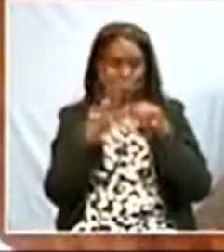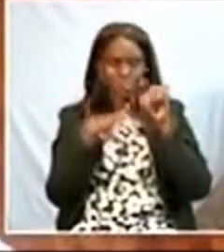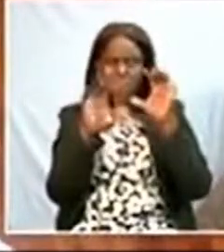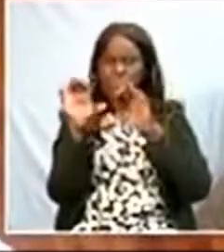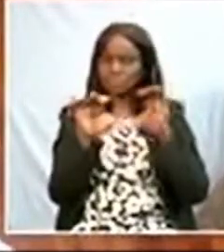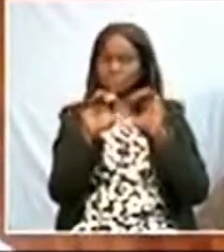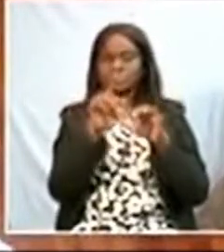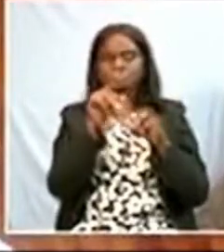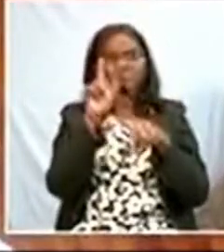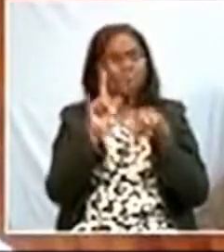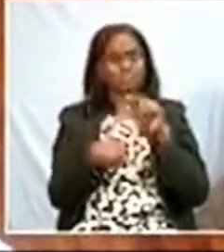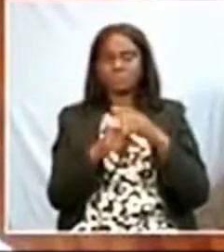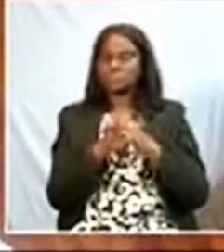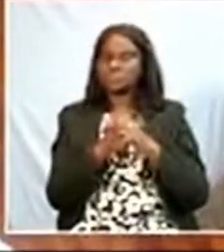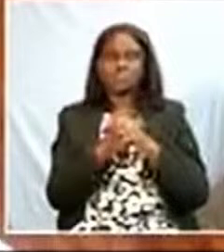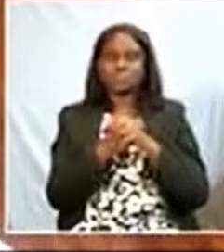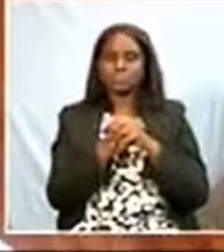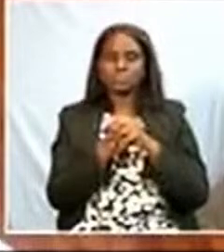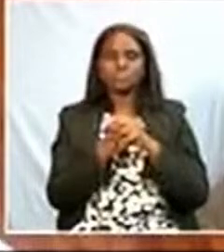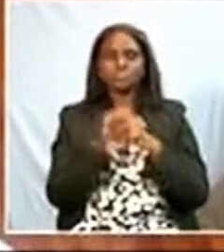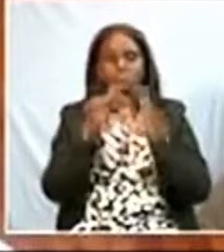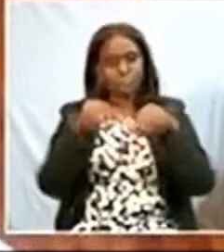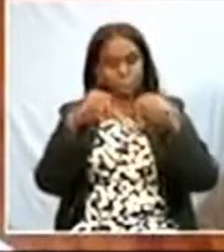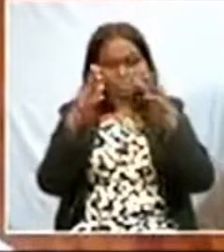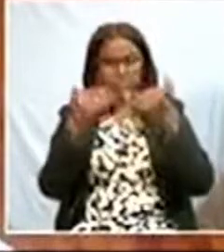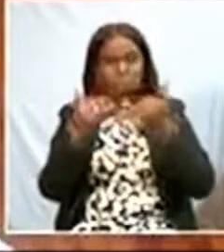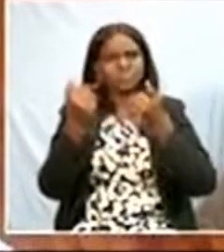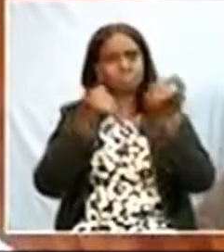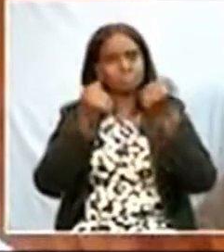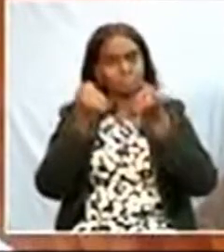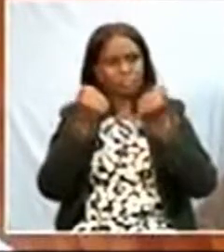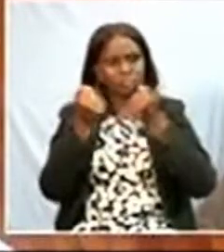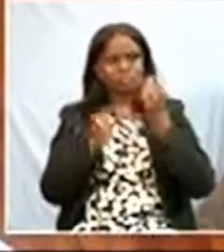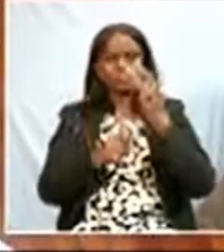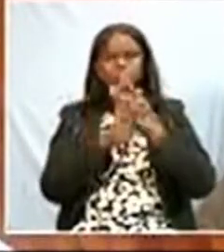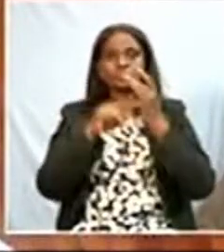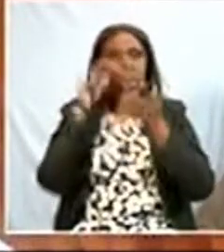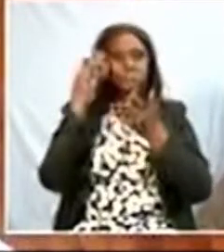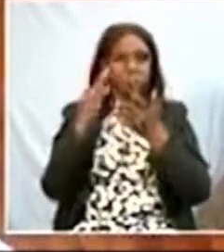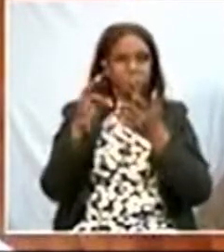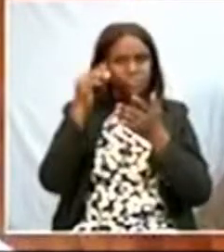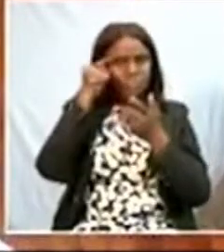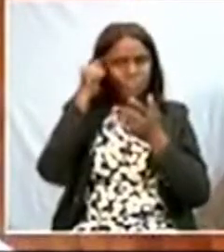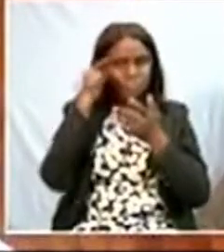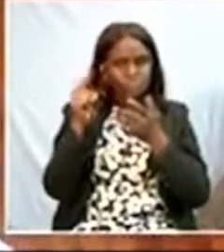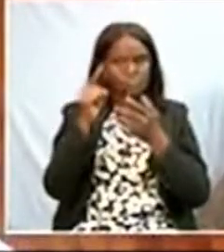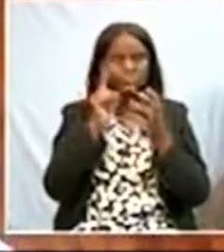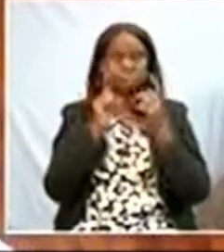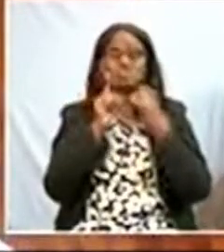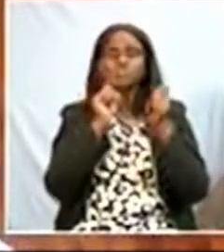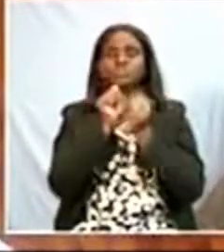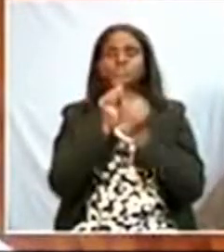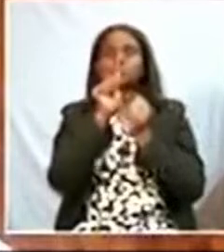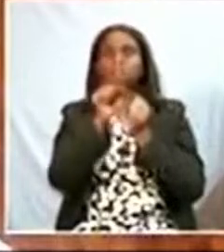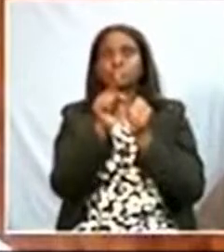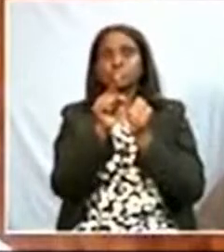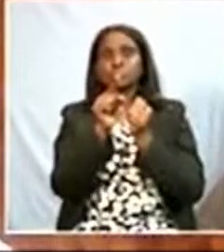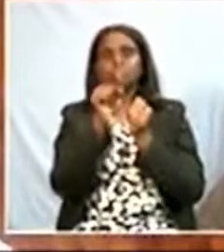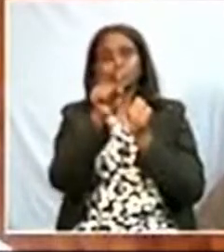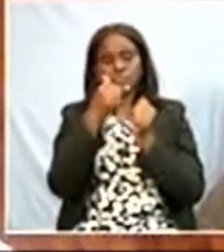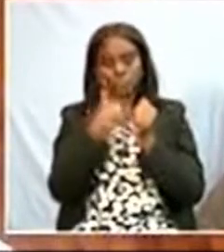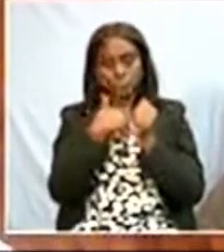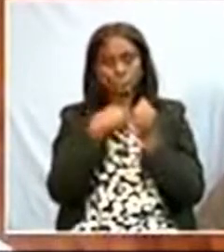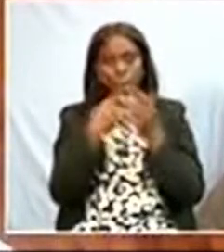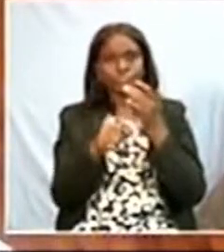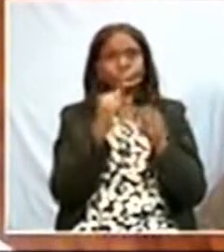that, you are given a vehicle, town clerk. The government has spoken to you. You have